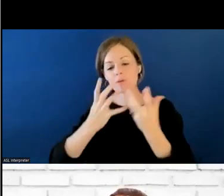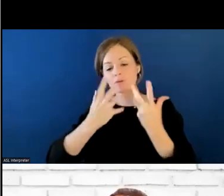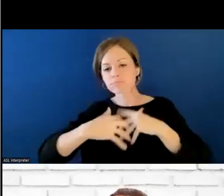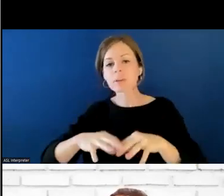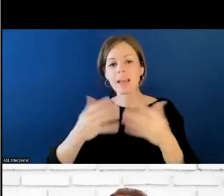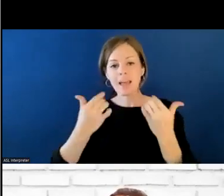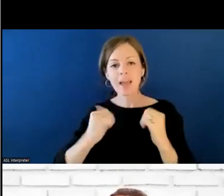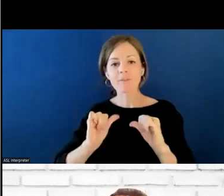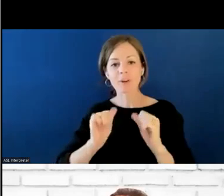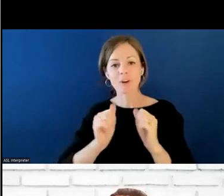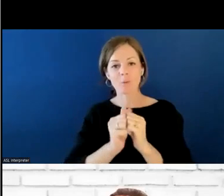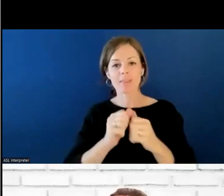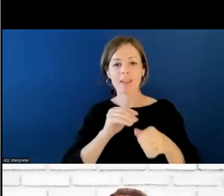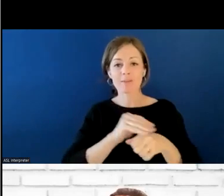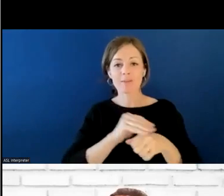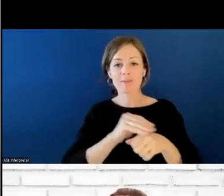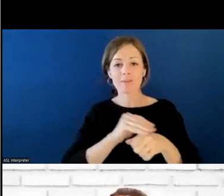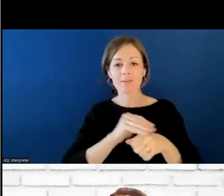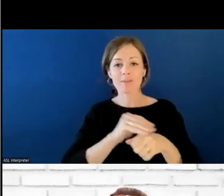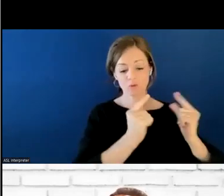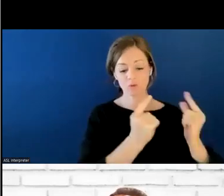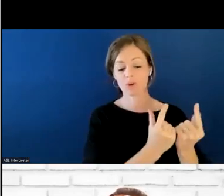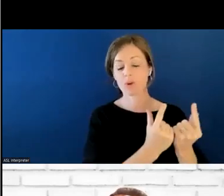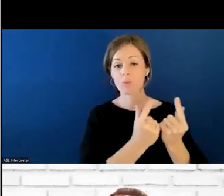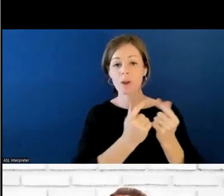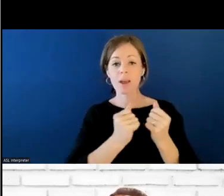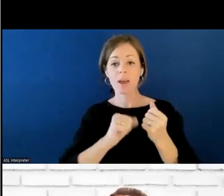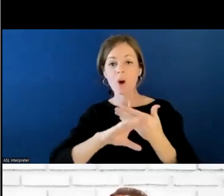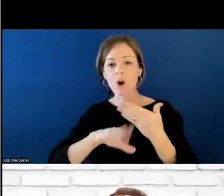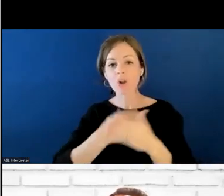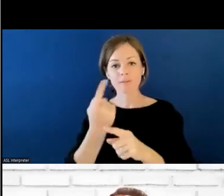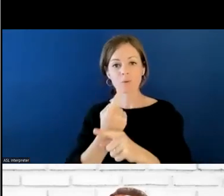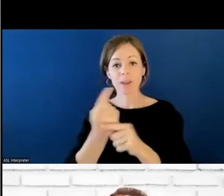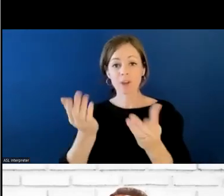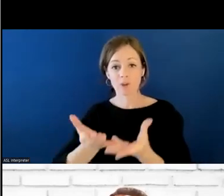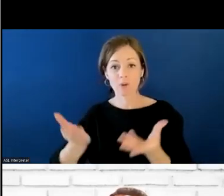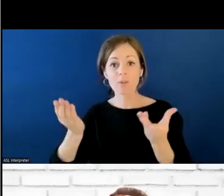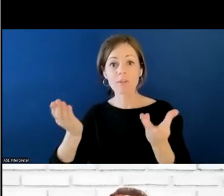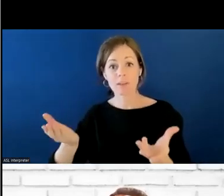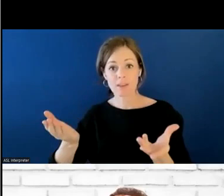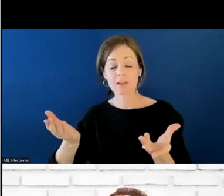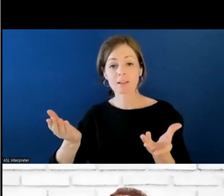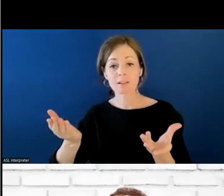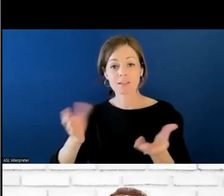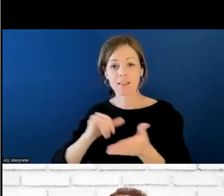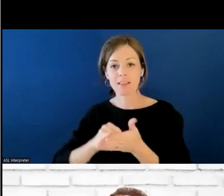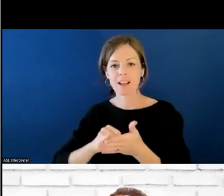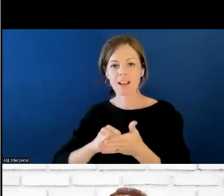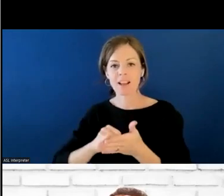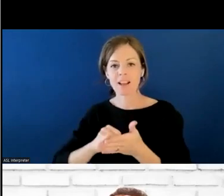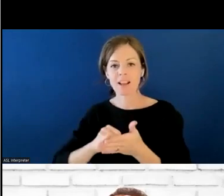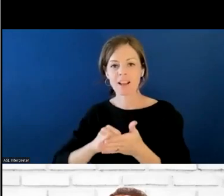an advisory group and all of the regular things that sort of large scale campaign